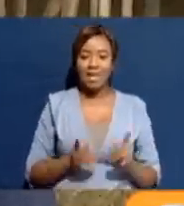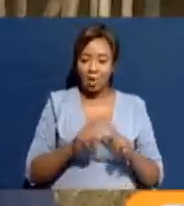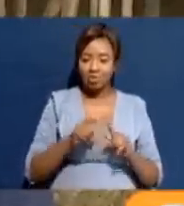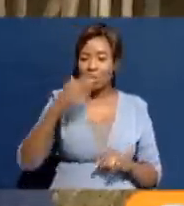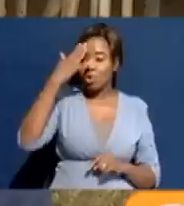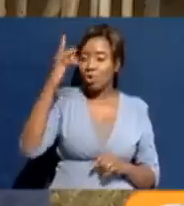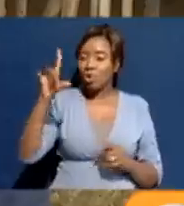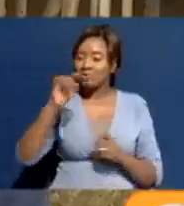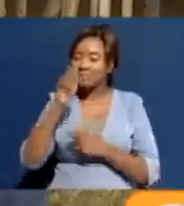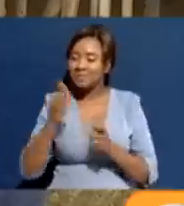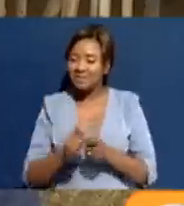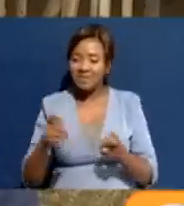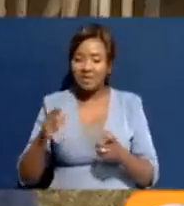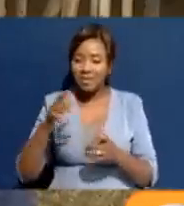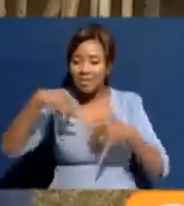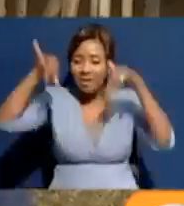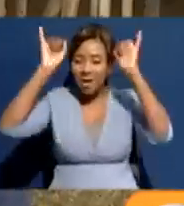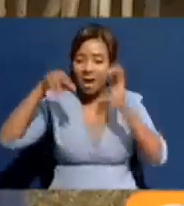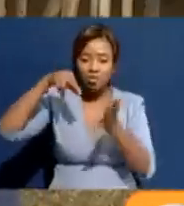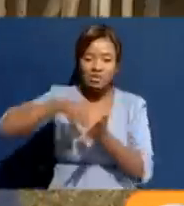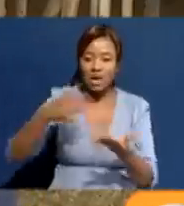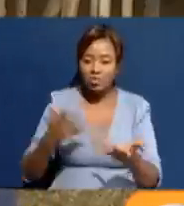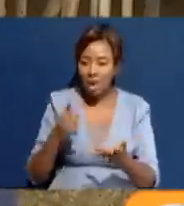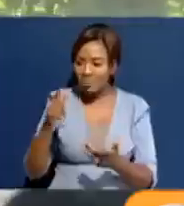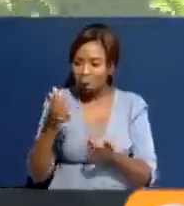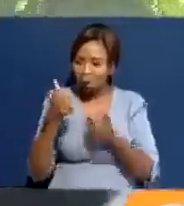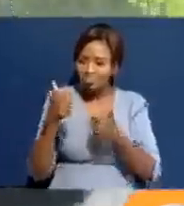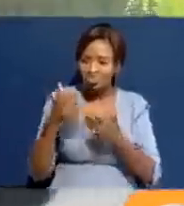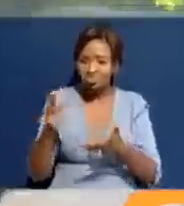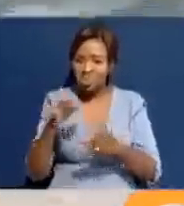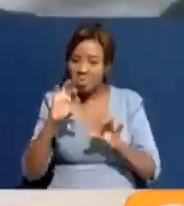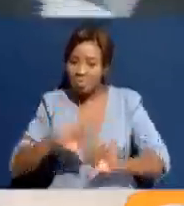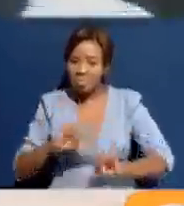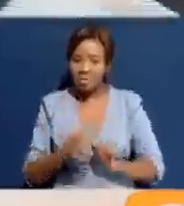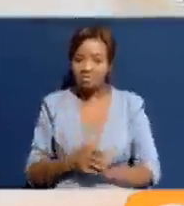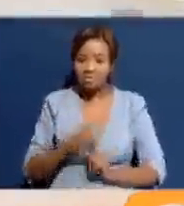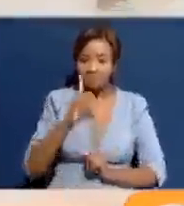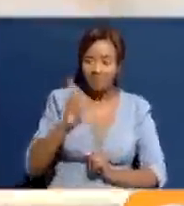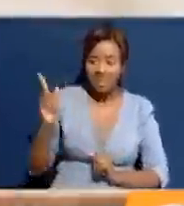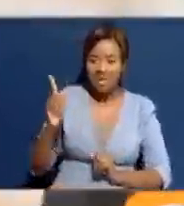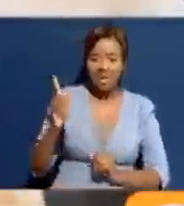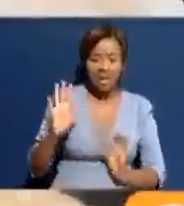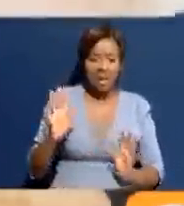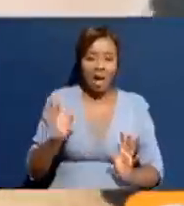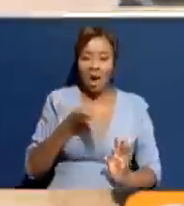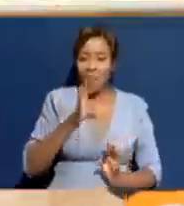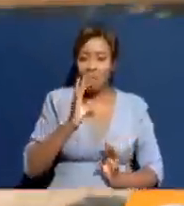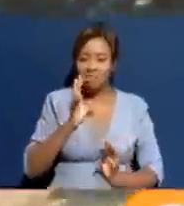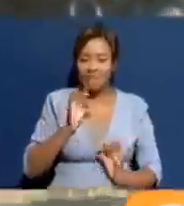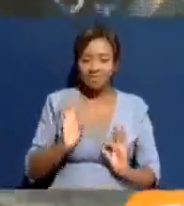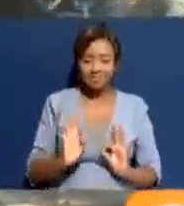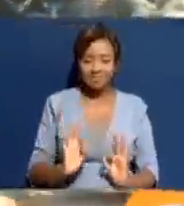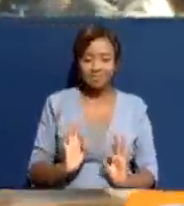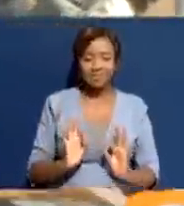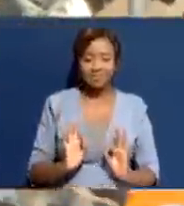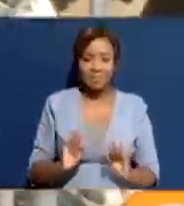cow, if the position are good or bad. Brian says the cows are kept well hydrated with an